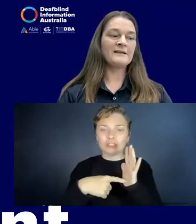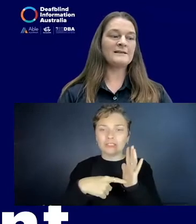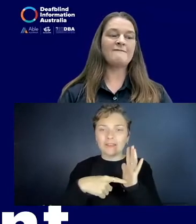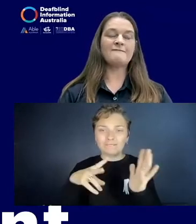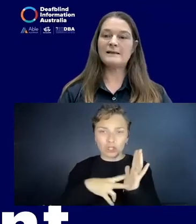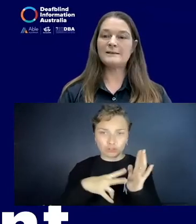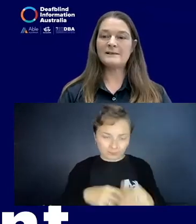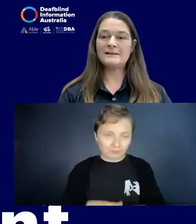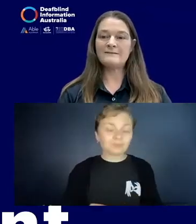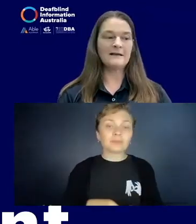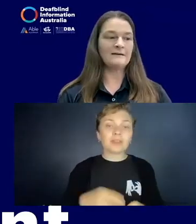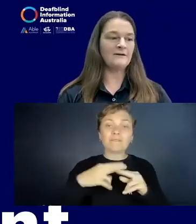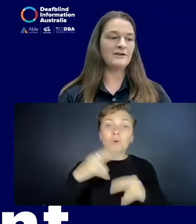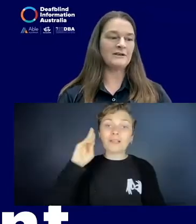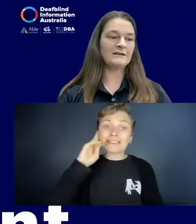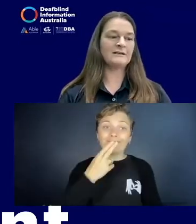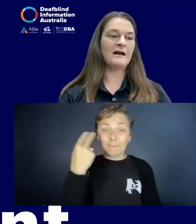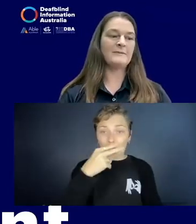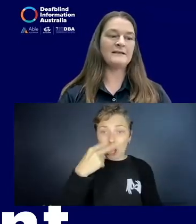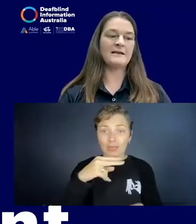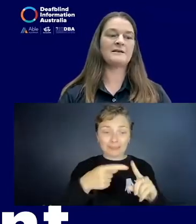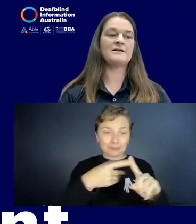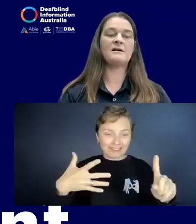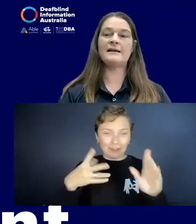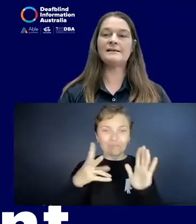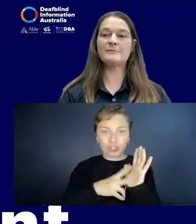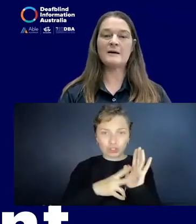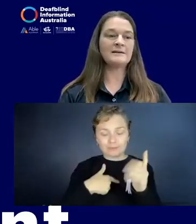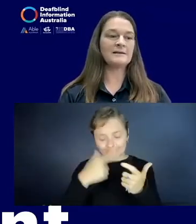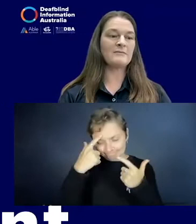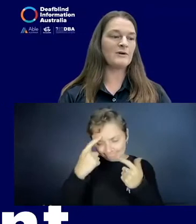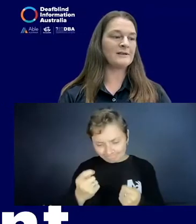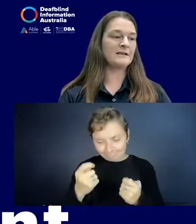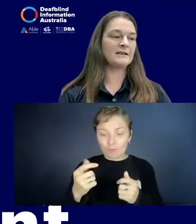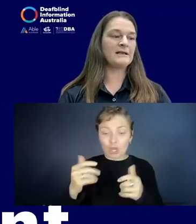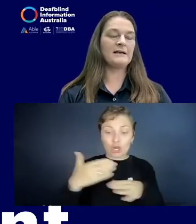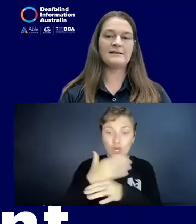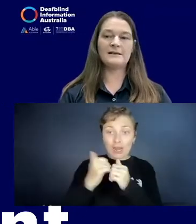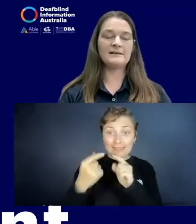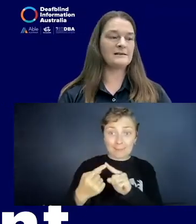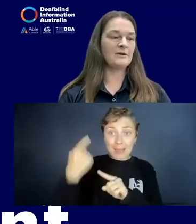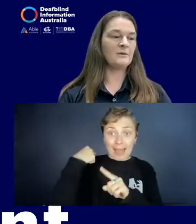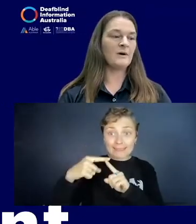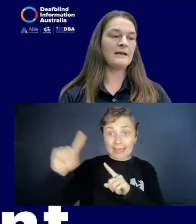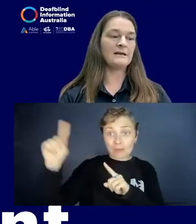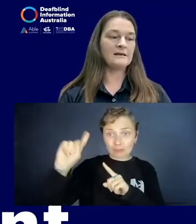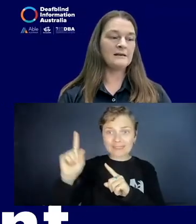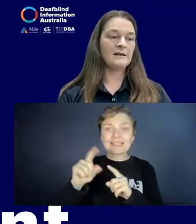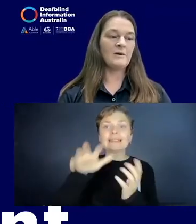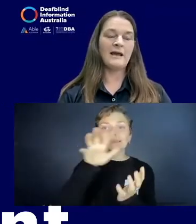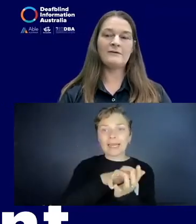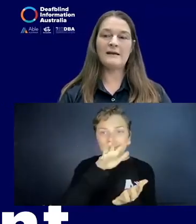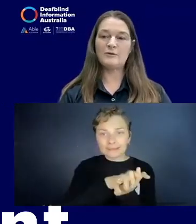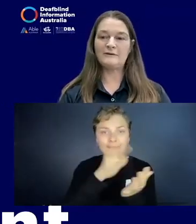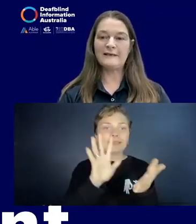For this deafblind specific version, I am in debt to colleagues past and present at Census WA who